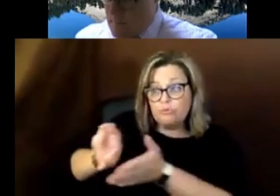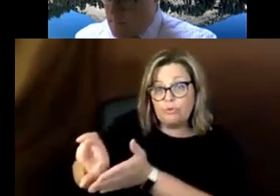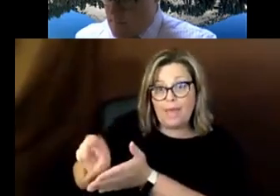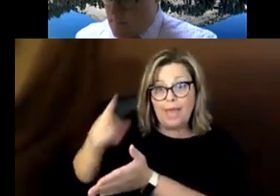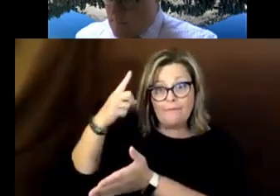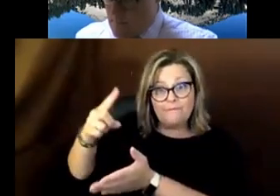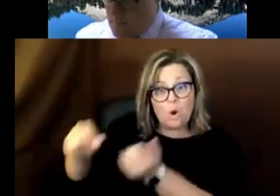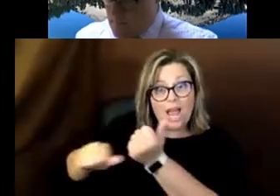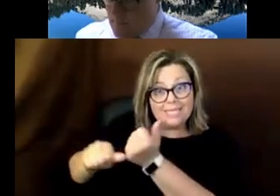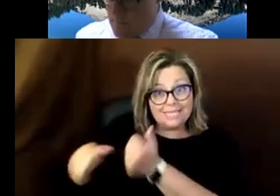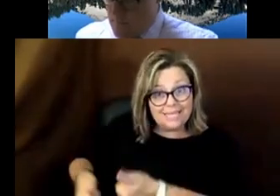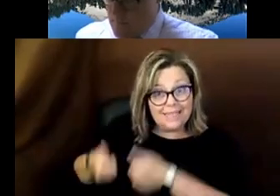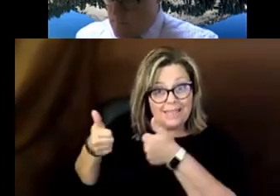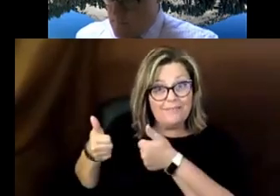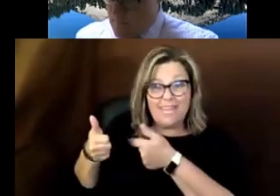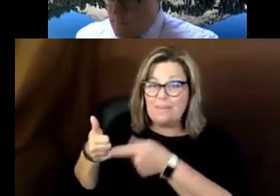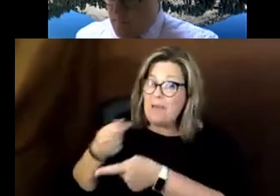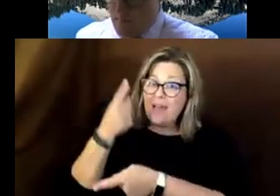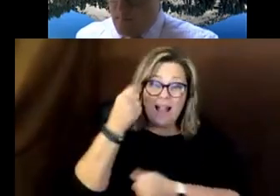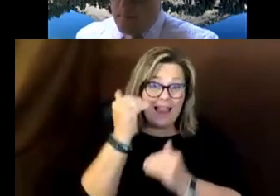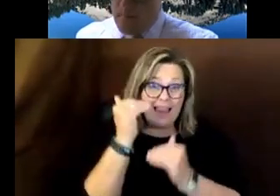of the Master Plan on Aging,